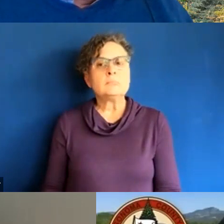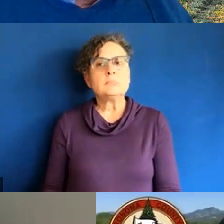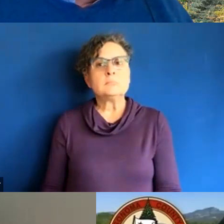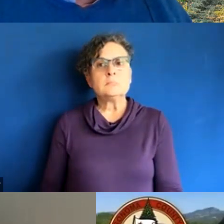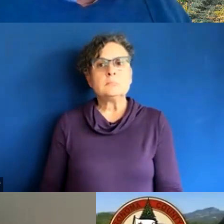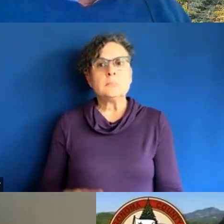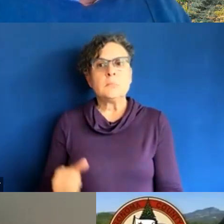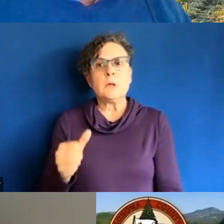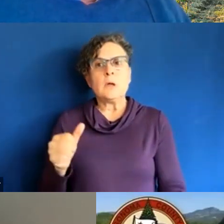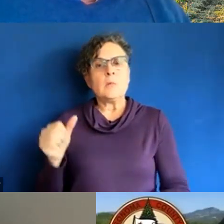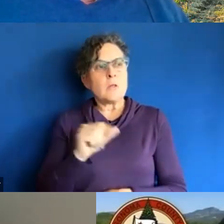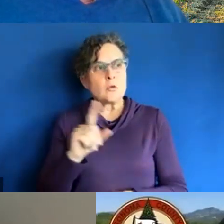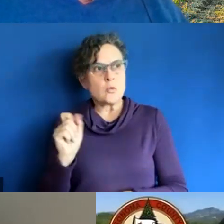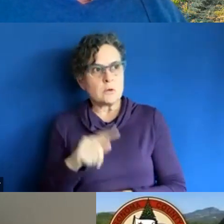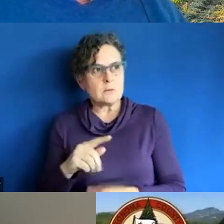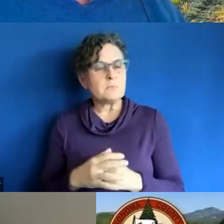While we're on the issue of